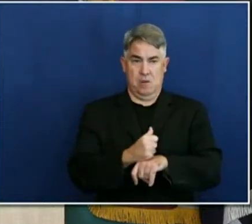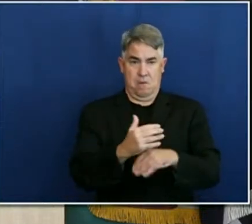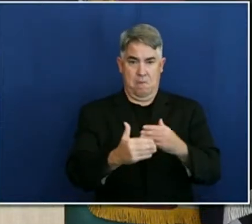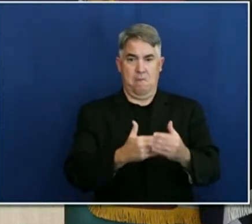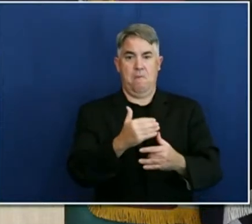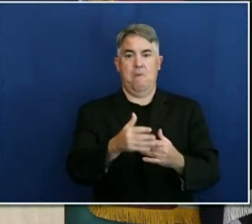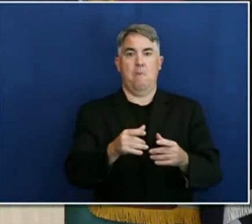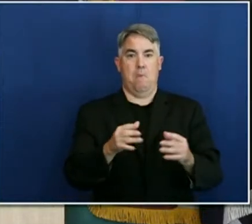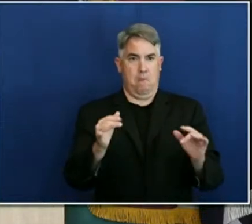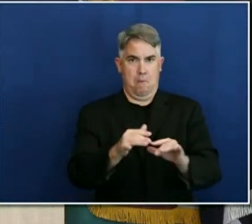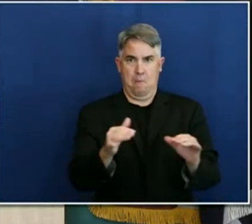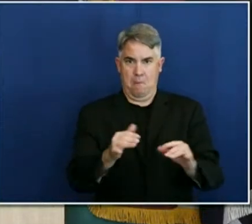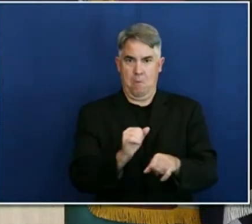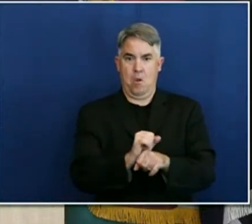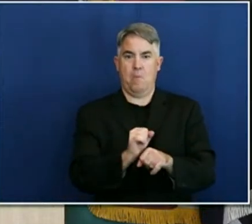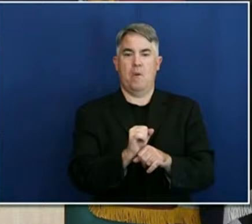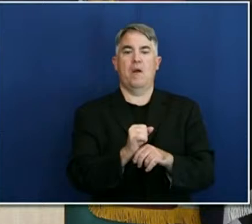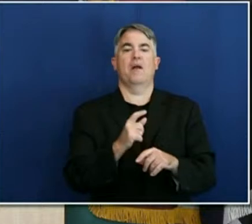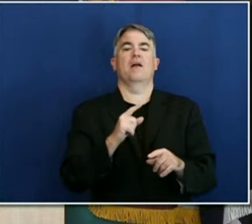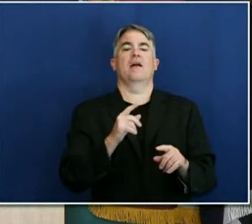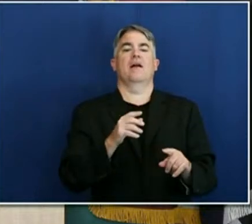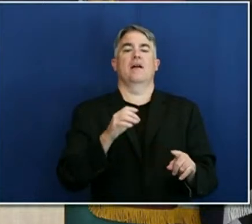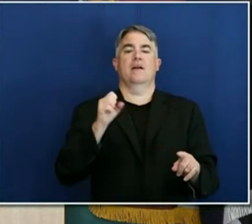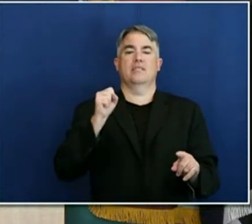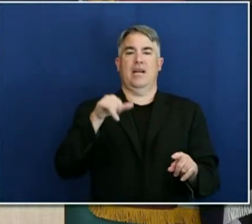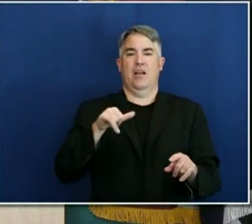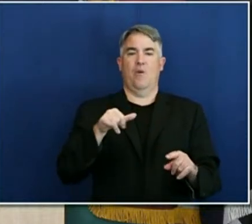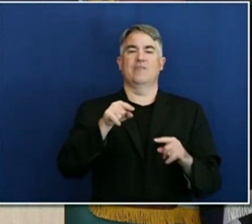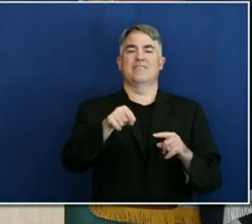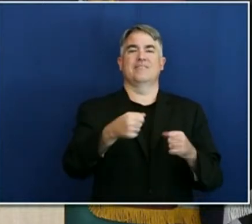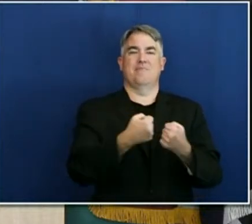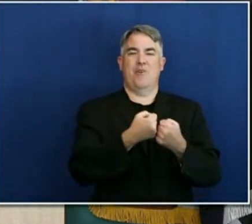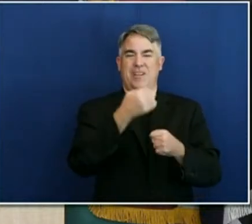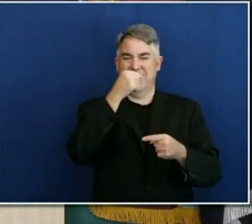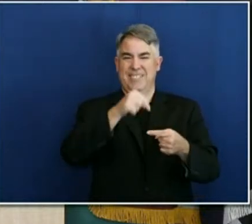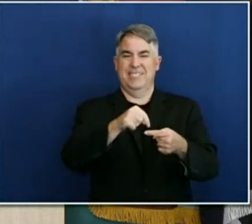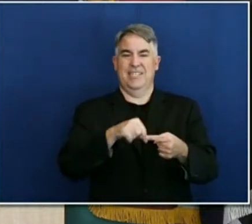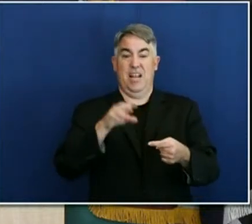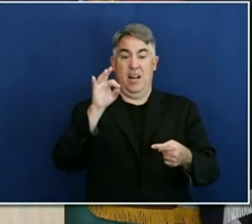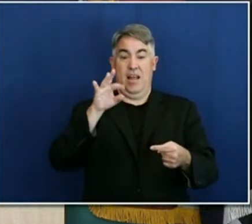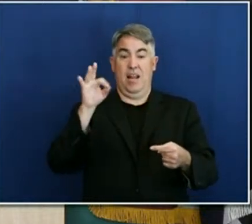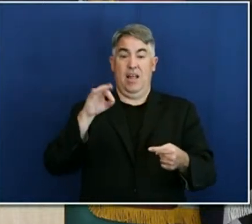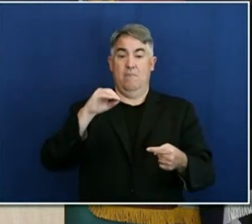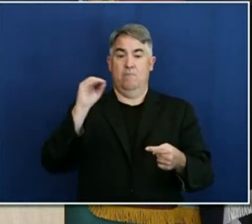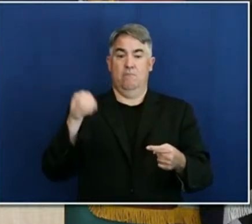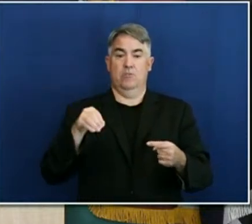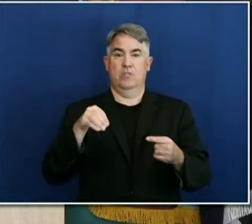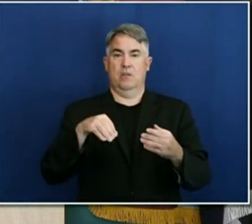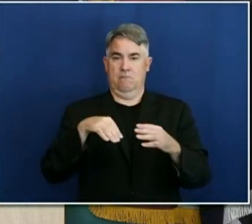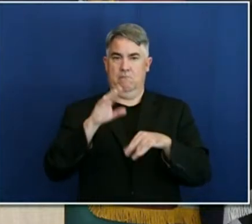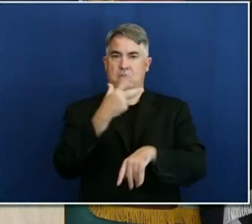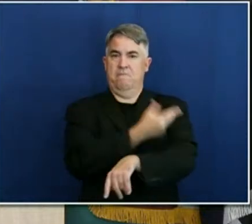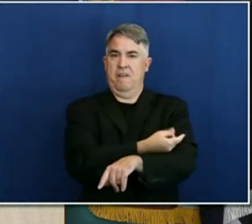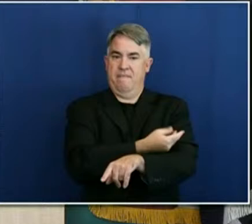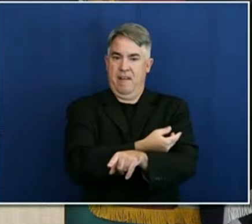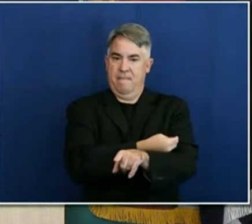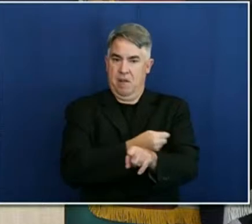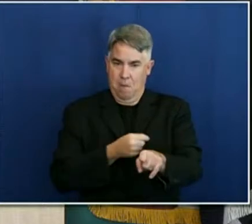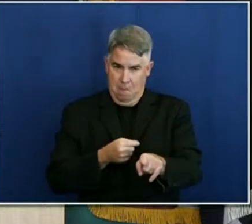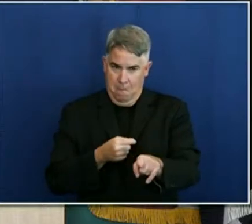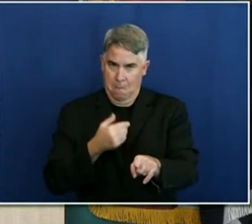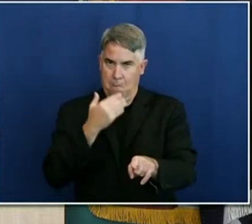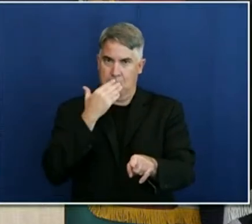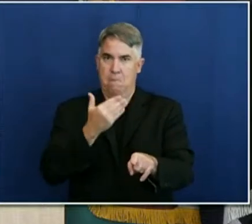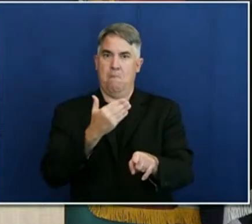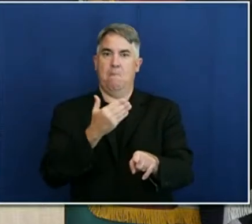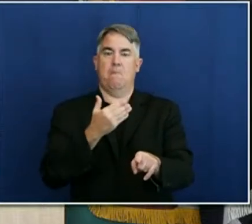communities like San Isidro, over 99% of the population has been vaccinated at least with one dose, and the numbers continue to